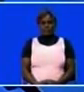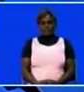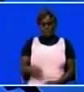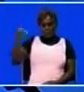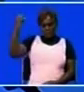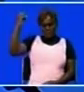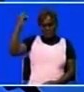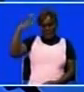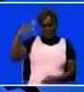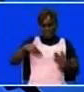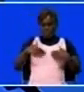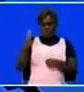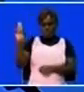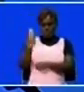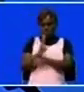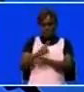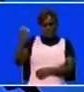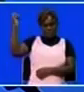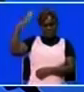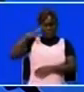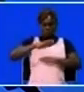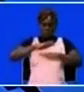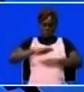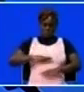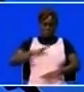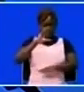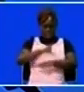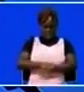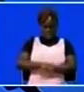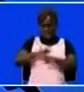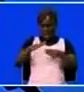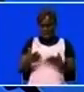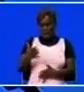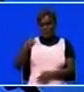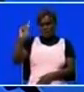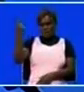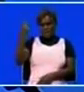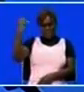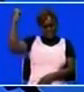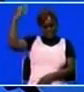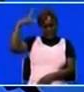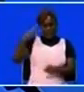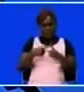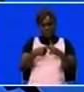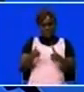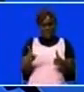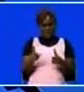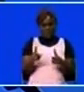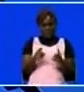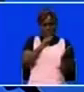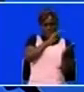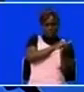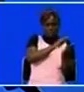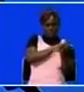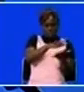power consumers may soon find a reprieve from power outages after Kenya Power started live maintenance of its network